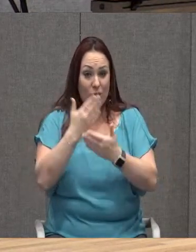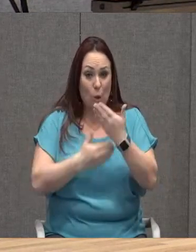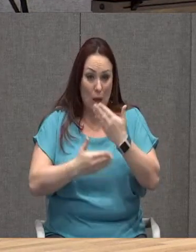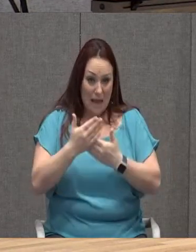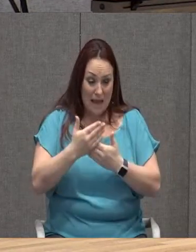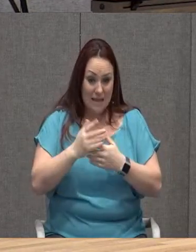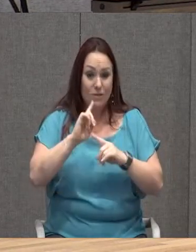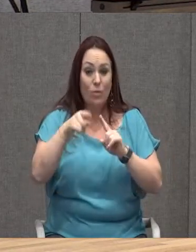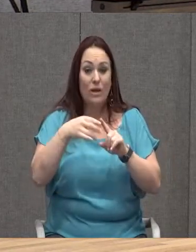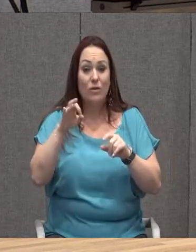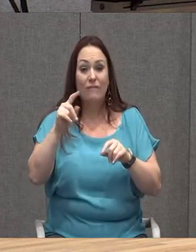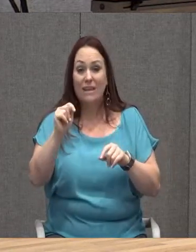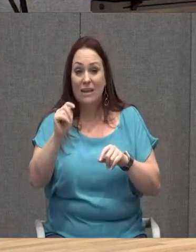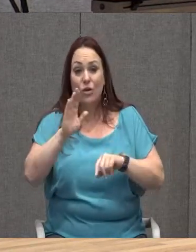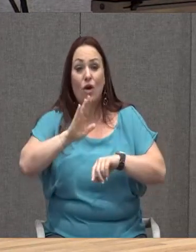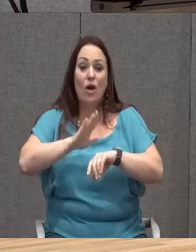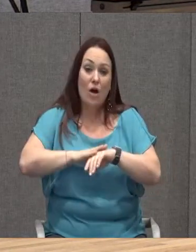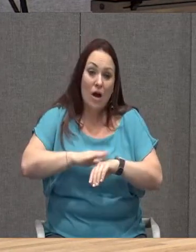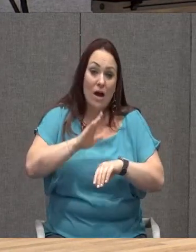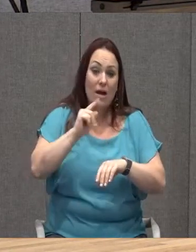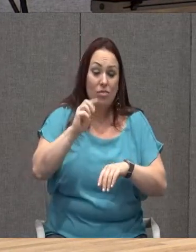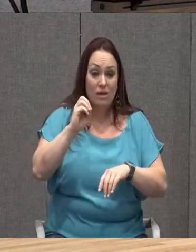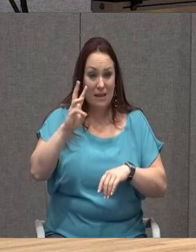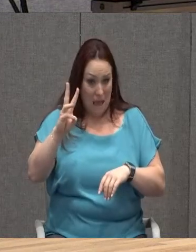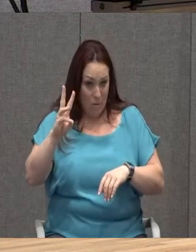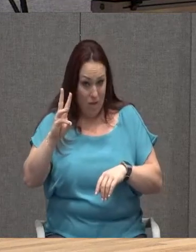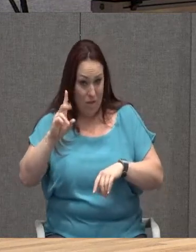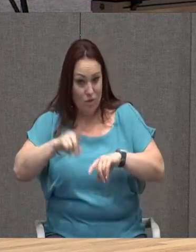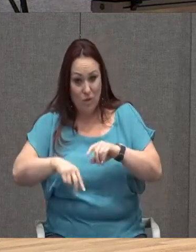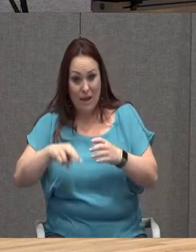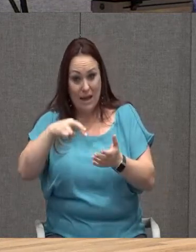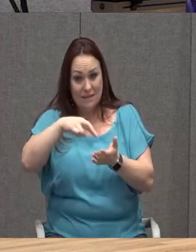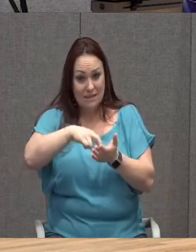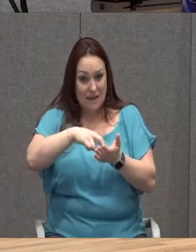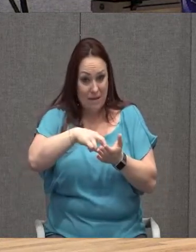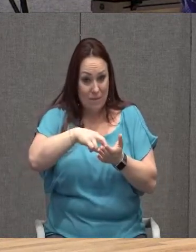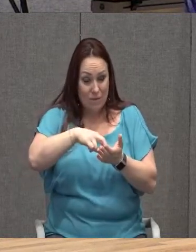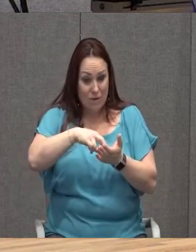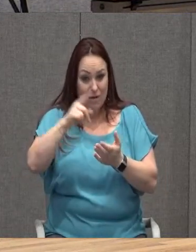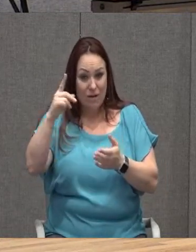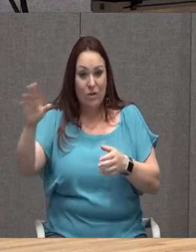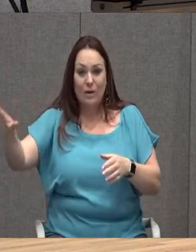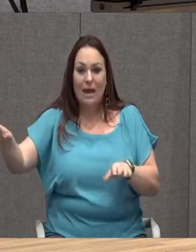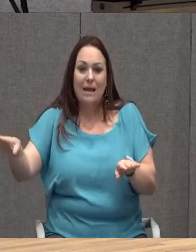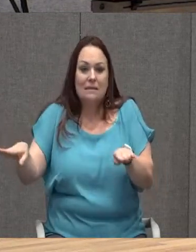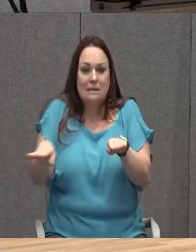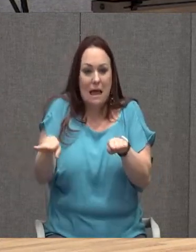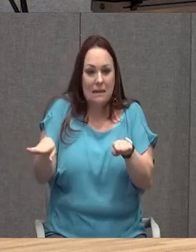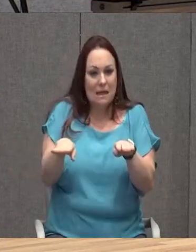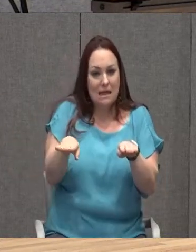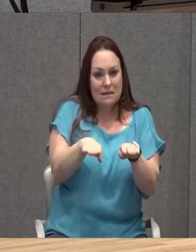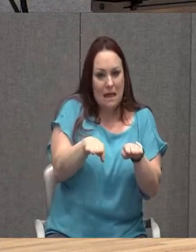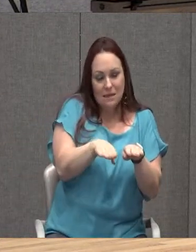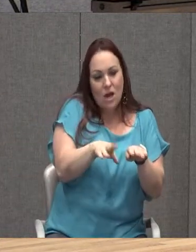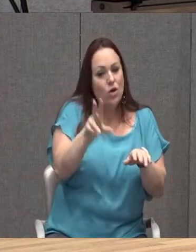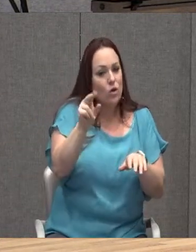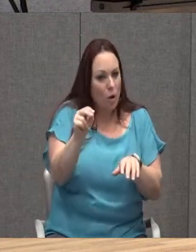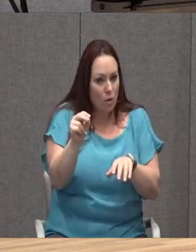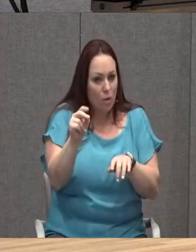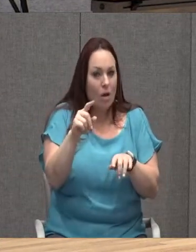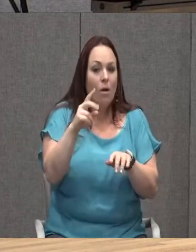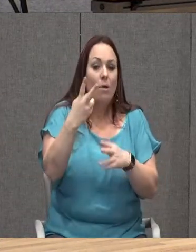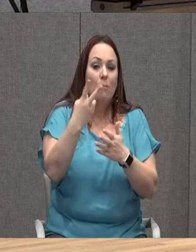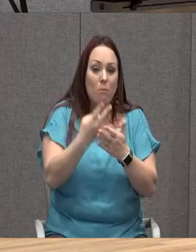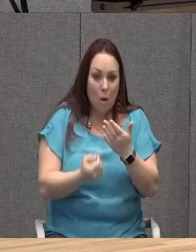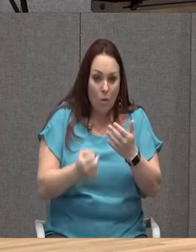towel. So you can't stand on one foot, you can't step and move it. Both feet have to be on your towel to